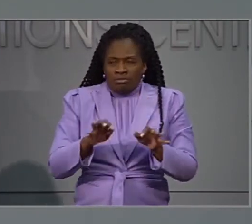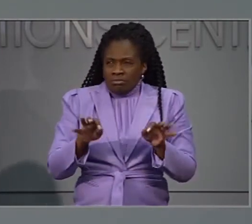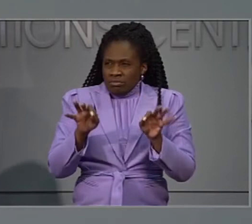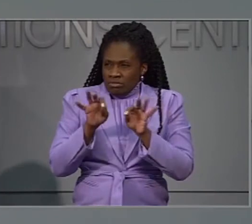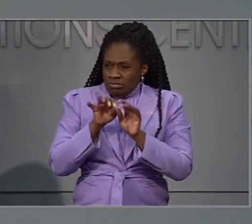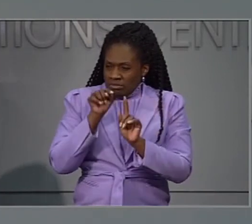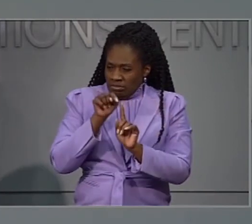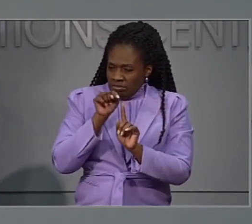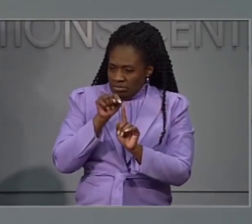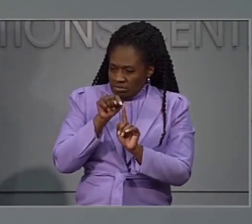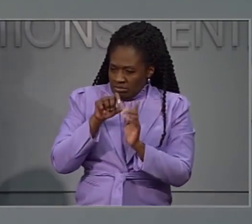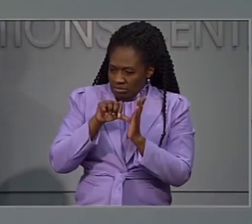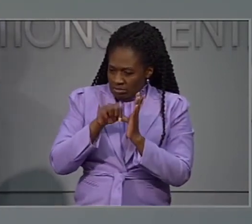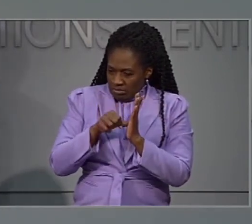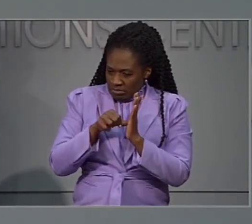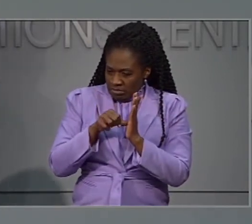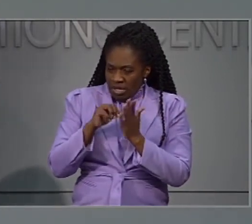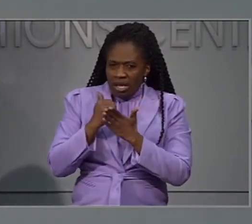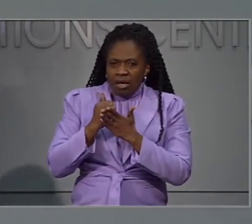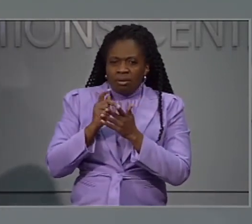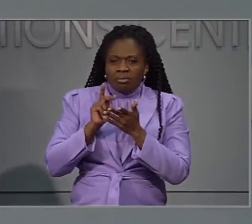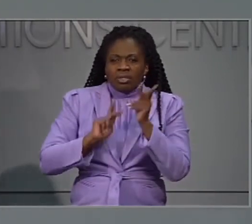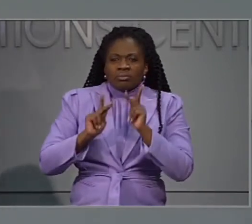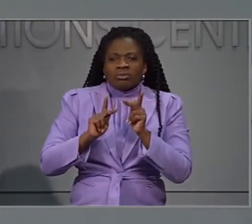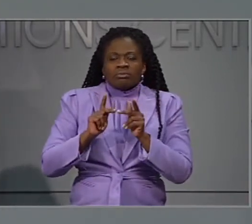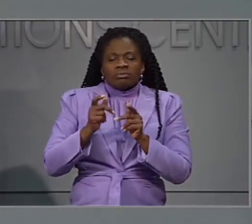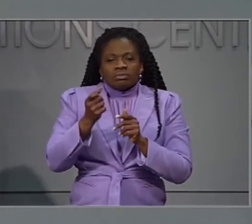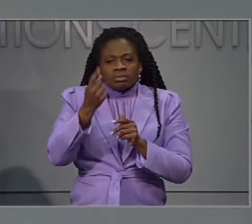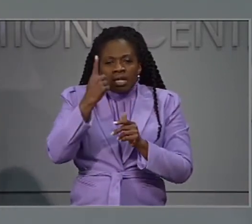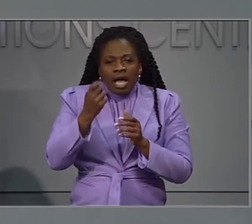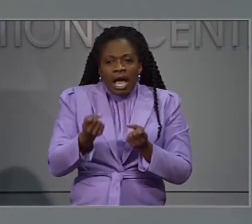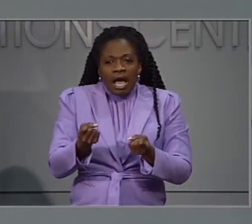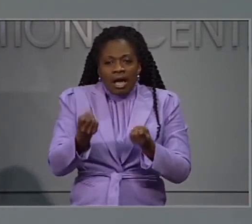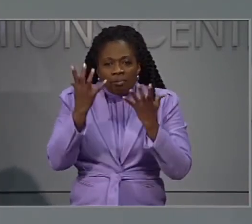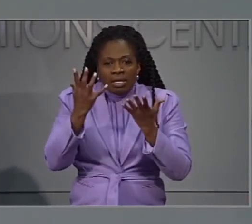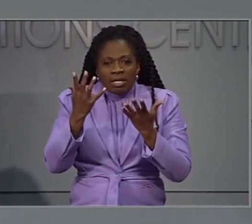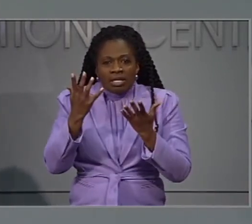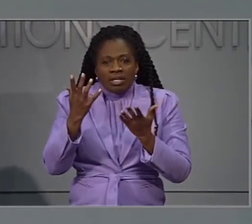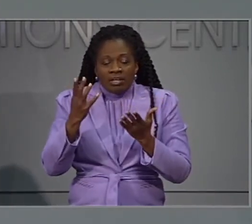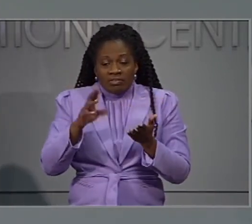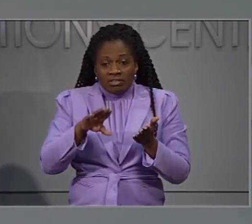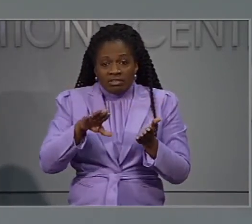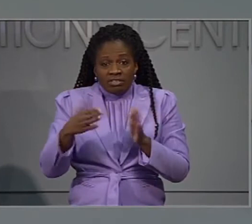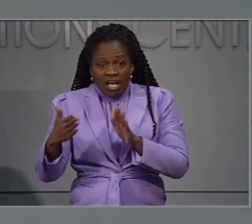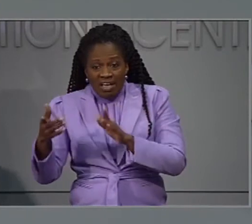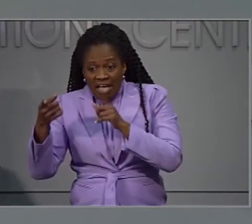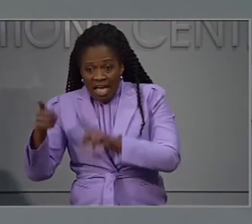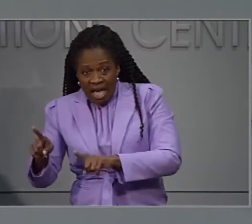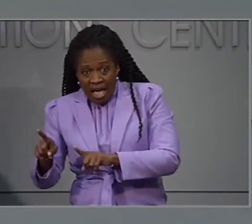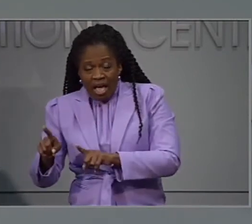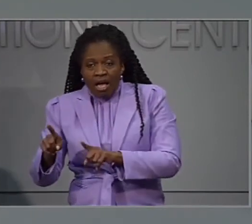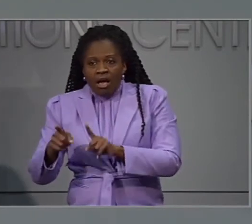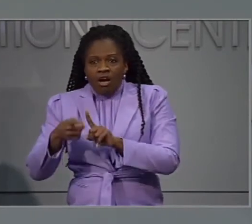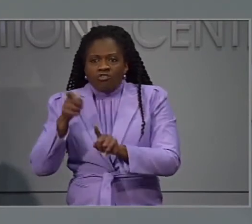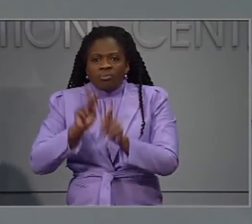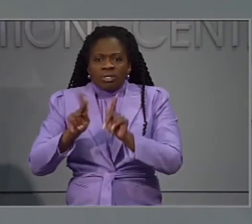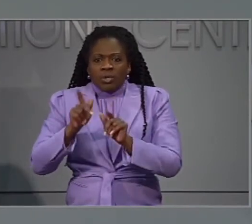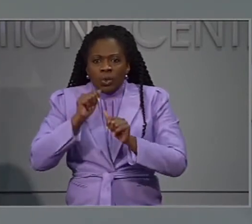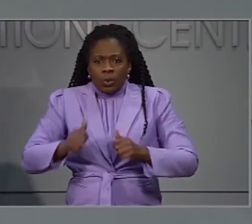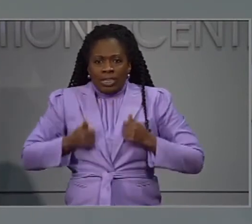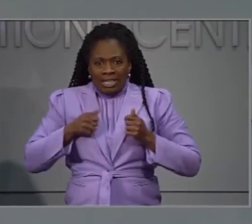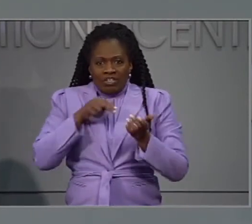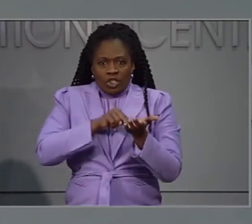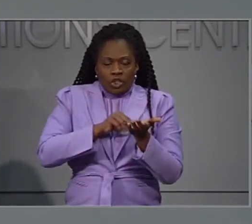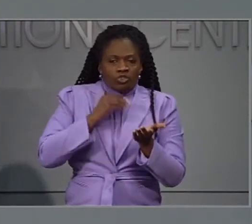know that we are working on is helping folks understand how many of our deaths have happened from folks who are living in